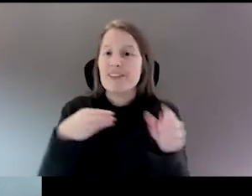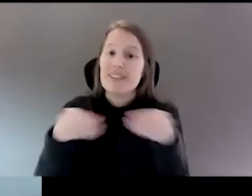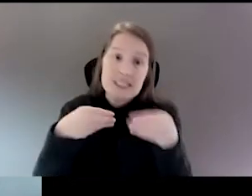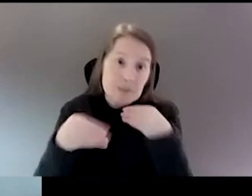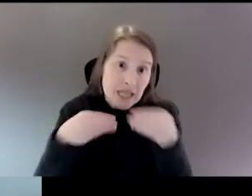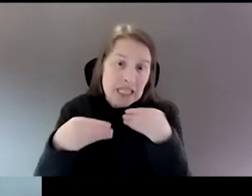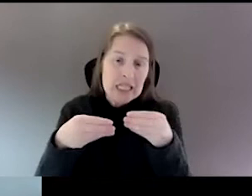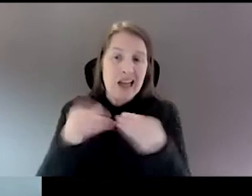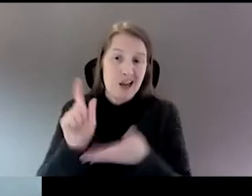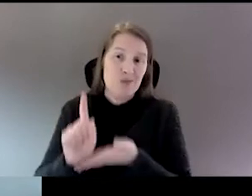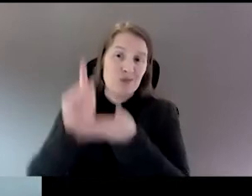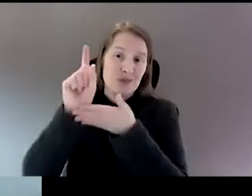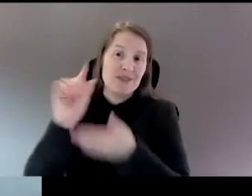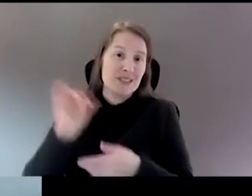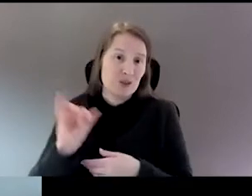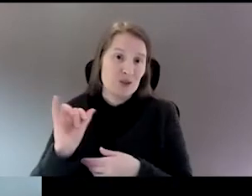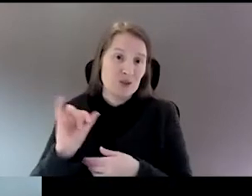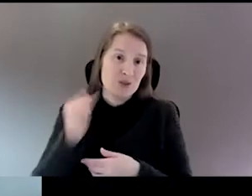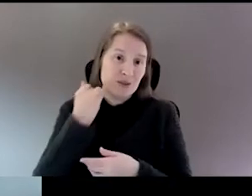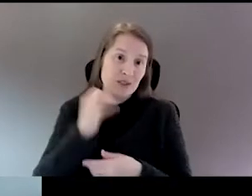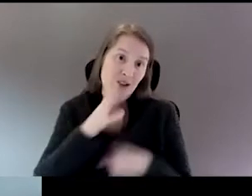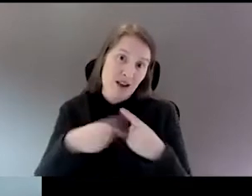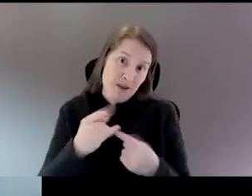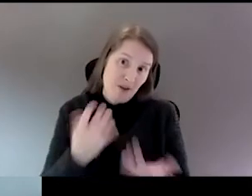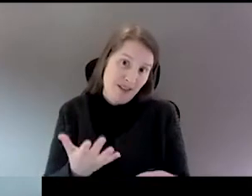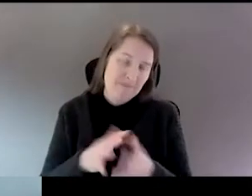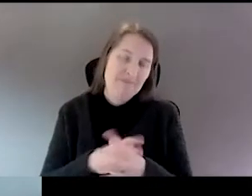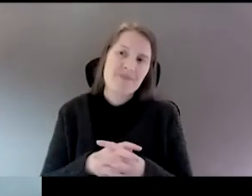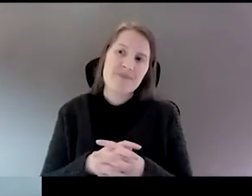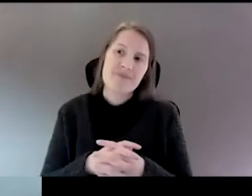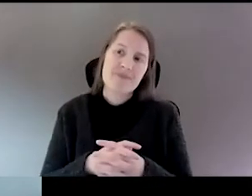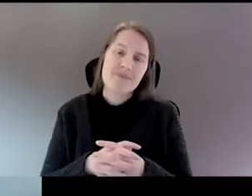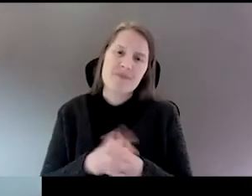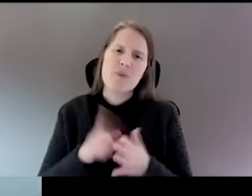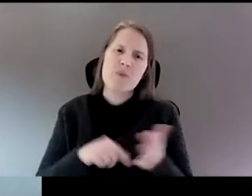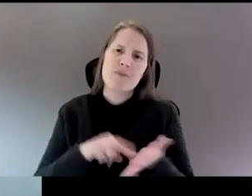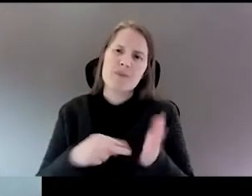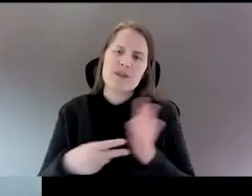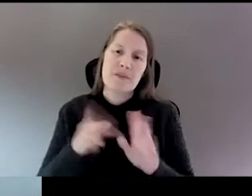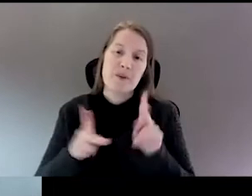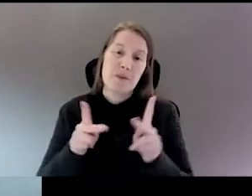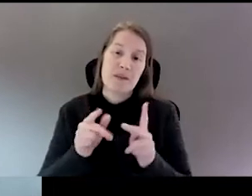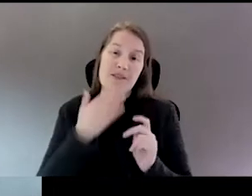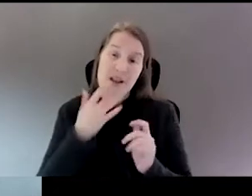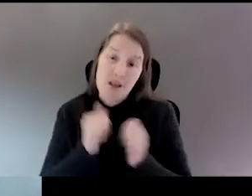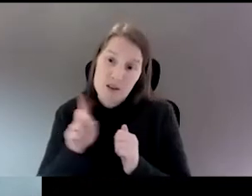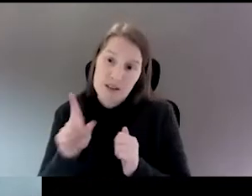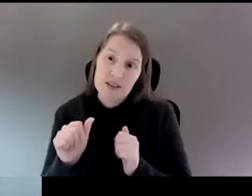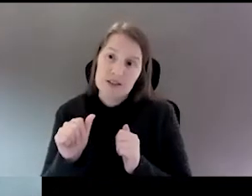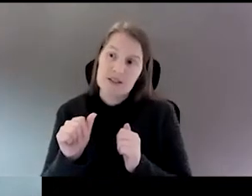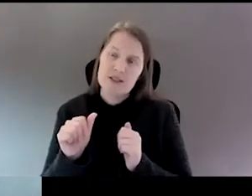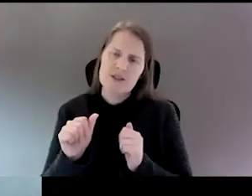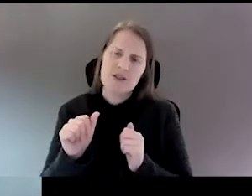going to really talk about it, right? And what that means for people of color with disabilities, people from different socioeconomic status